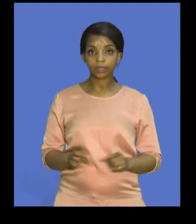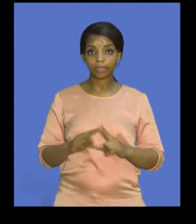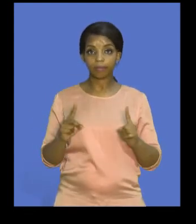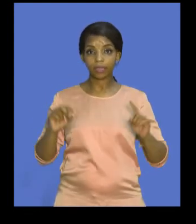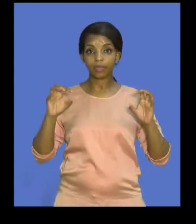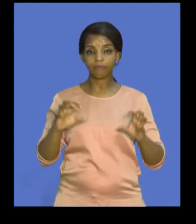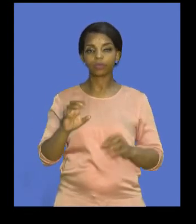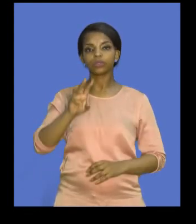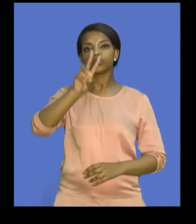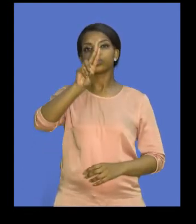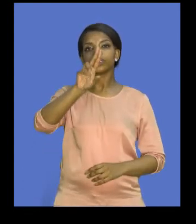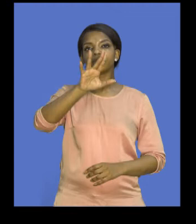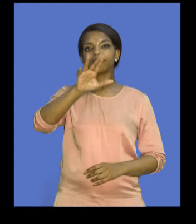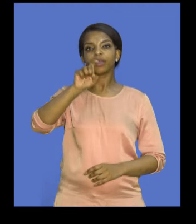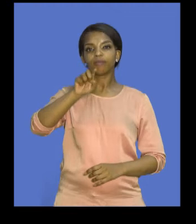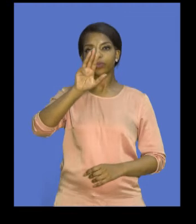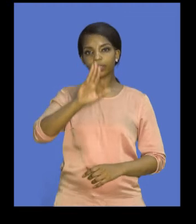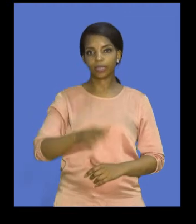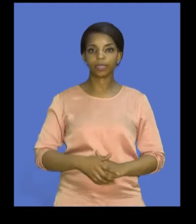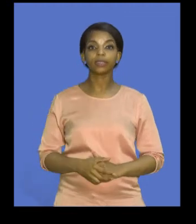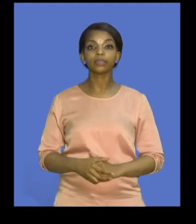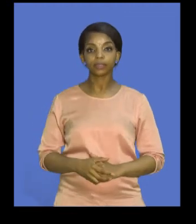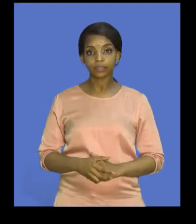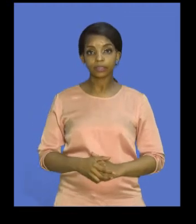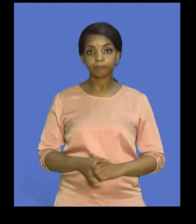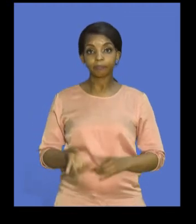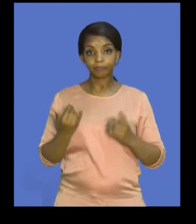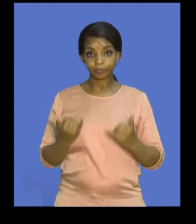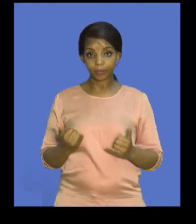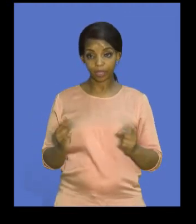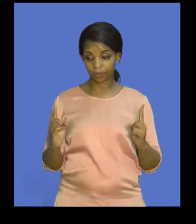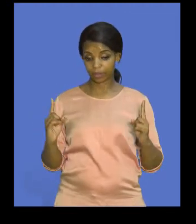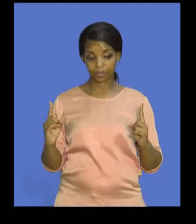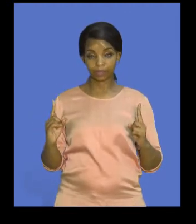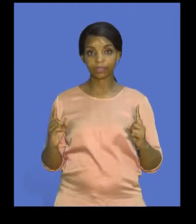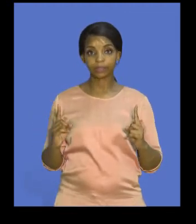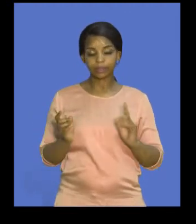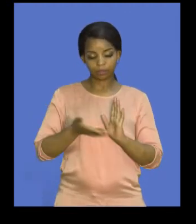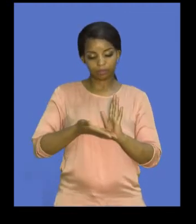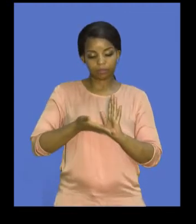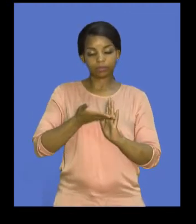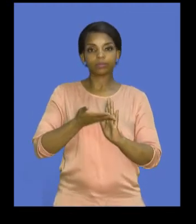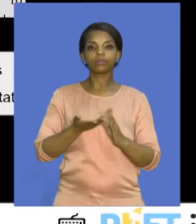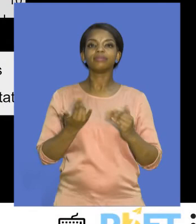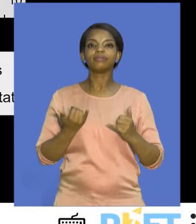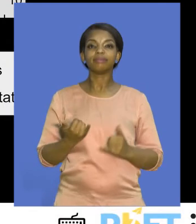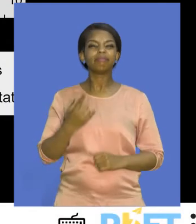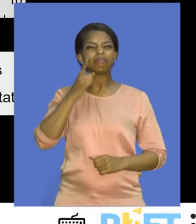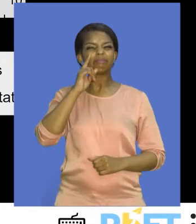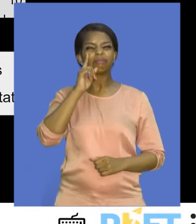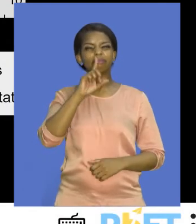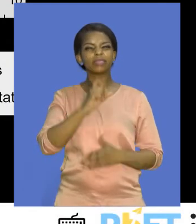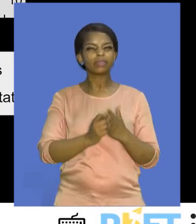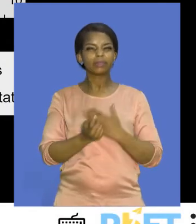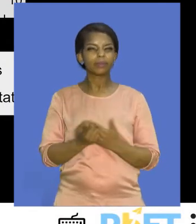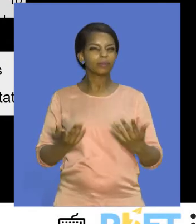we increase the distance between them to 3 centimeters, let's see exactly what happens. So the force is affected